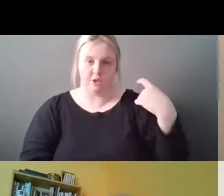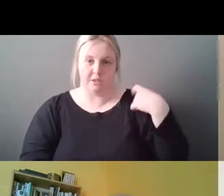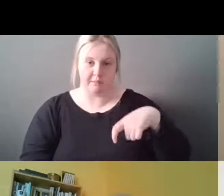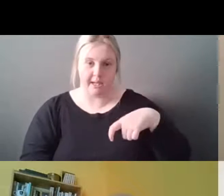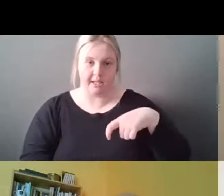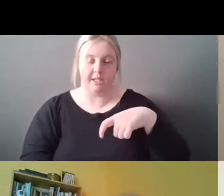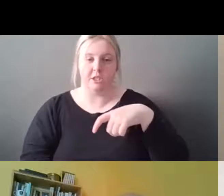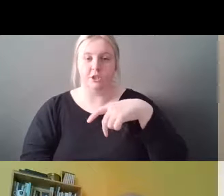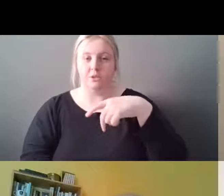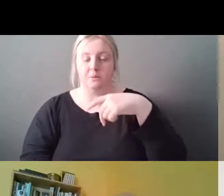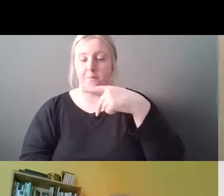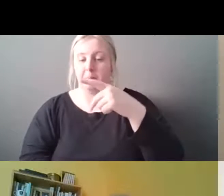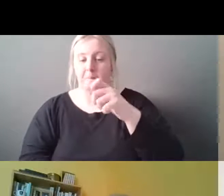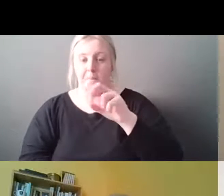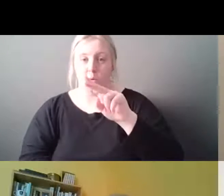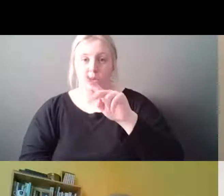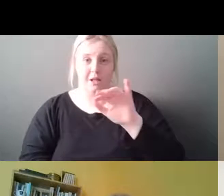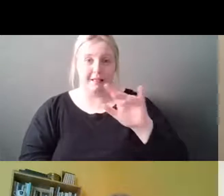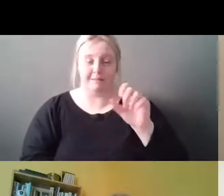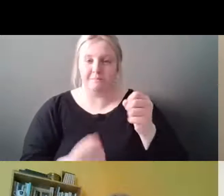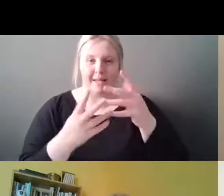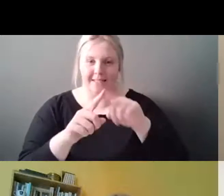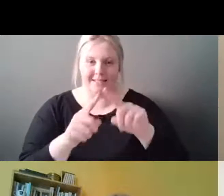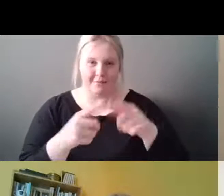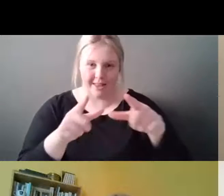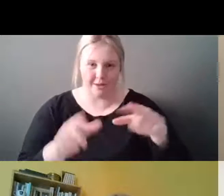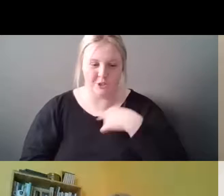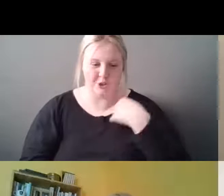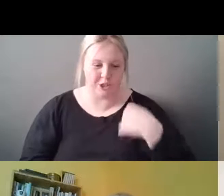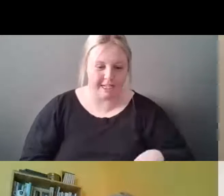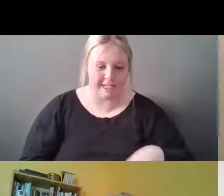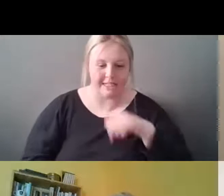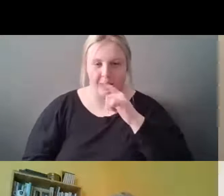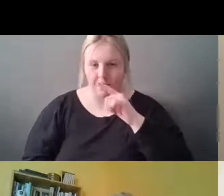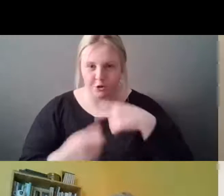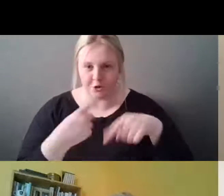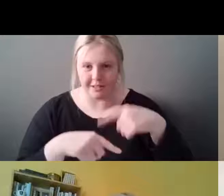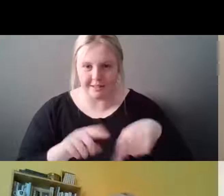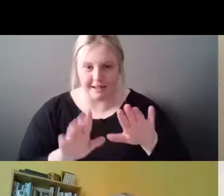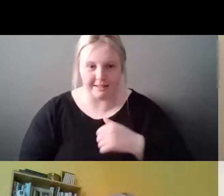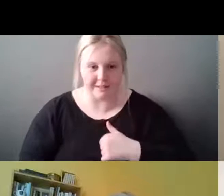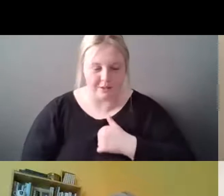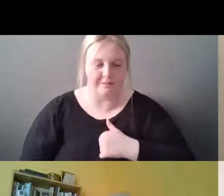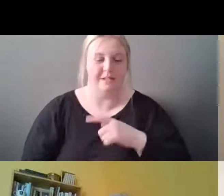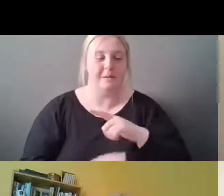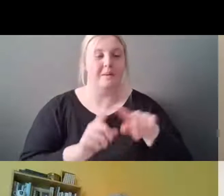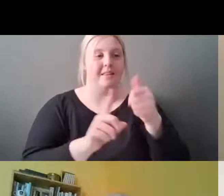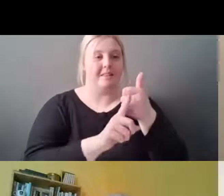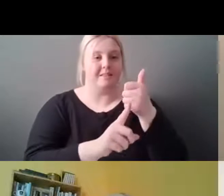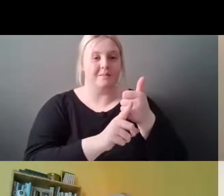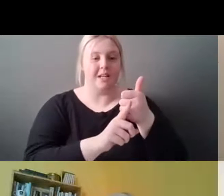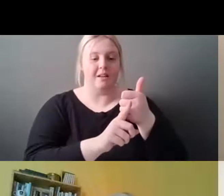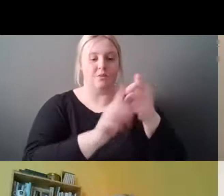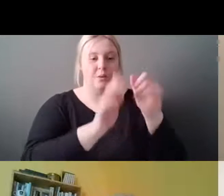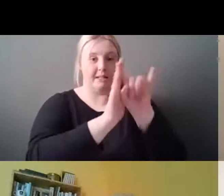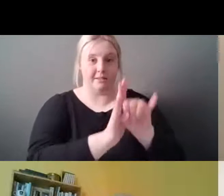Punjabi, Portuguese, Italian, and Simple Chinese. So those were identified by the Ontario government as the top